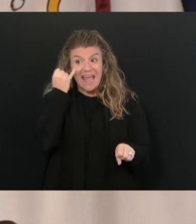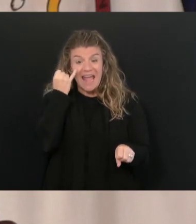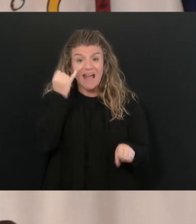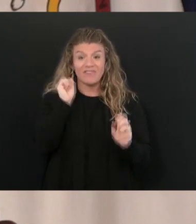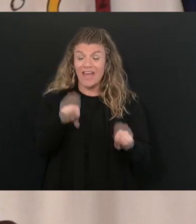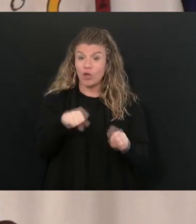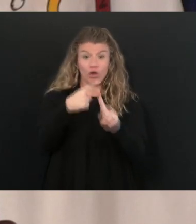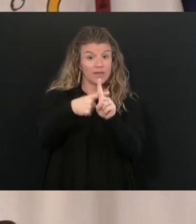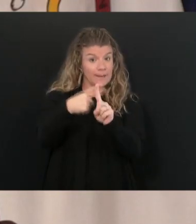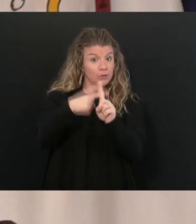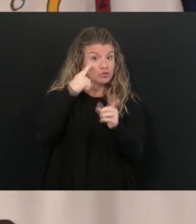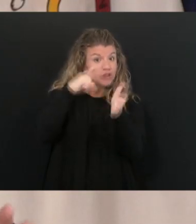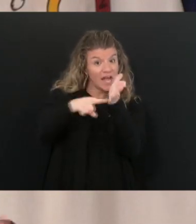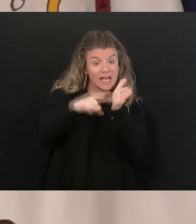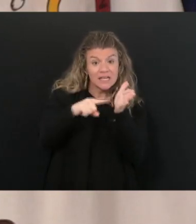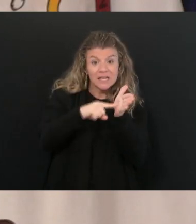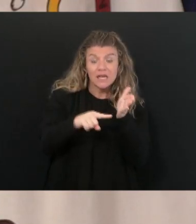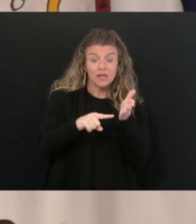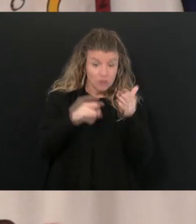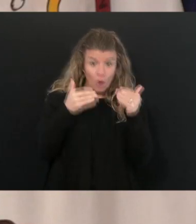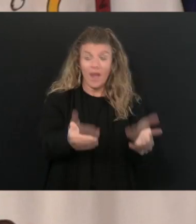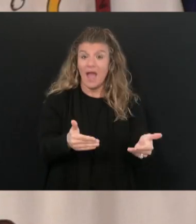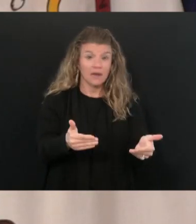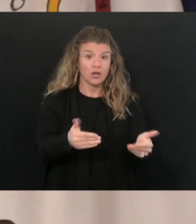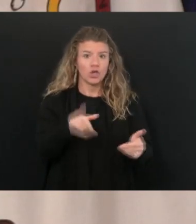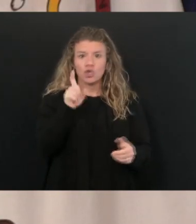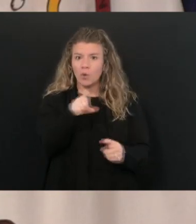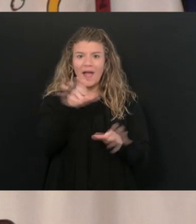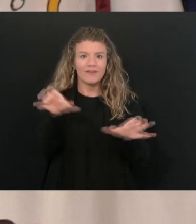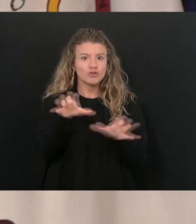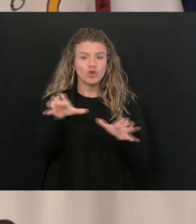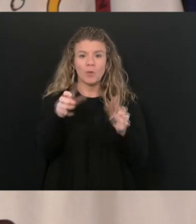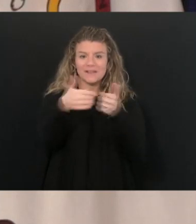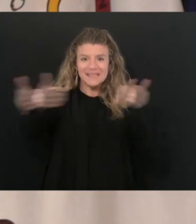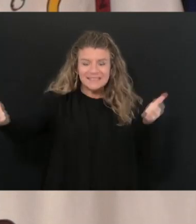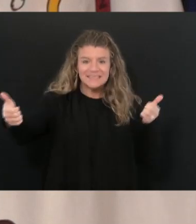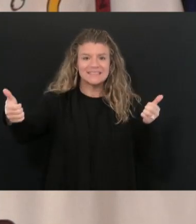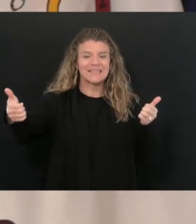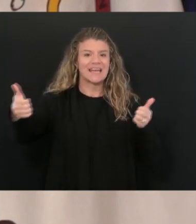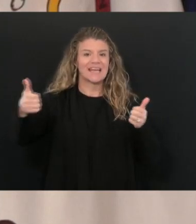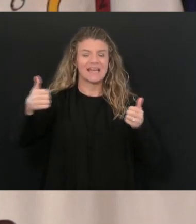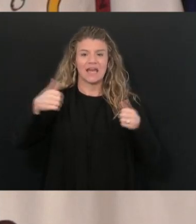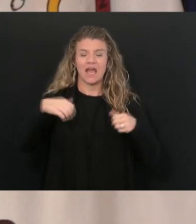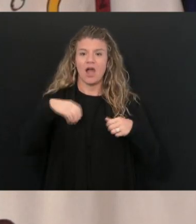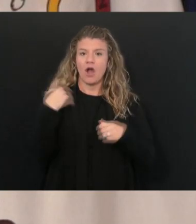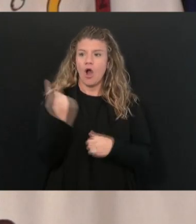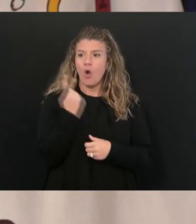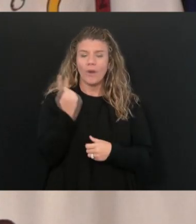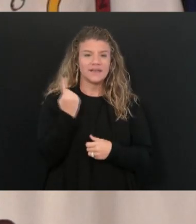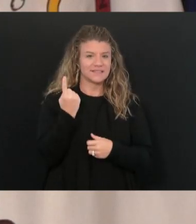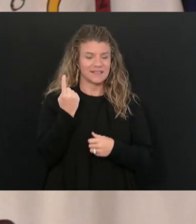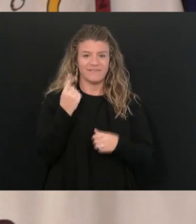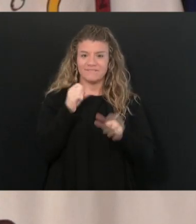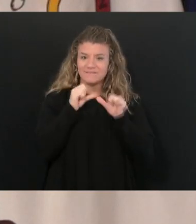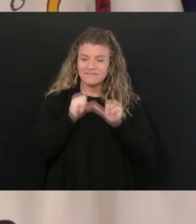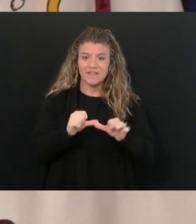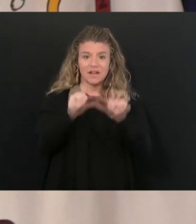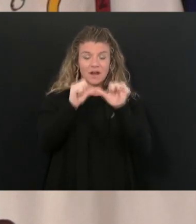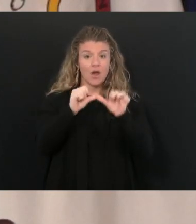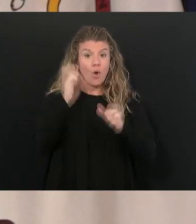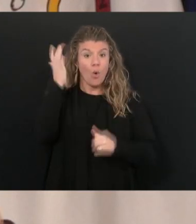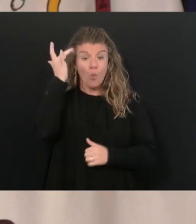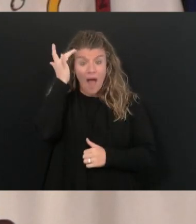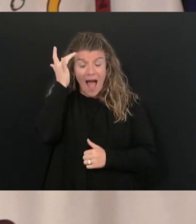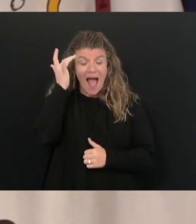test and everything, you know, absolutely we got to do all the social distancing, all from the standpoint of hopefully,